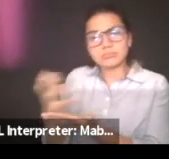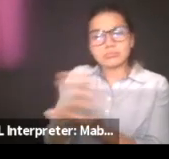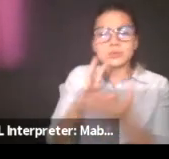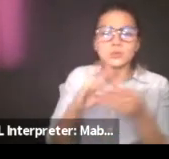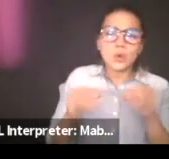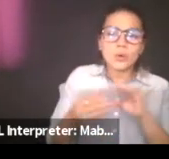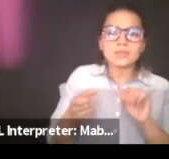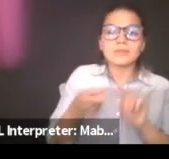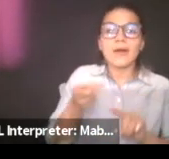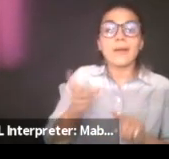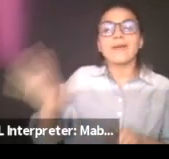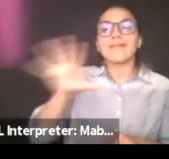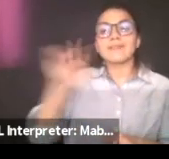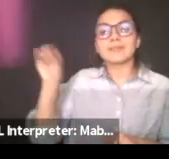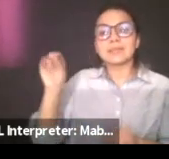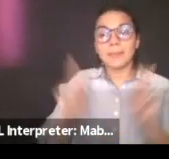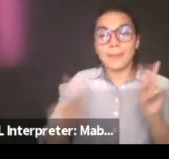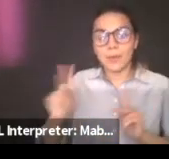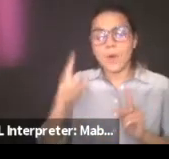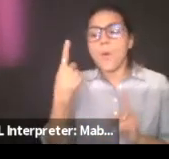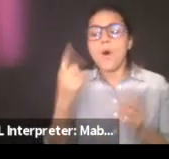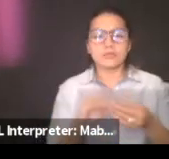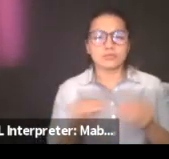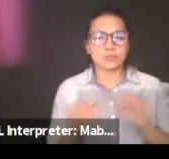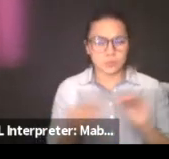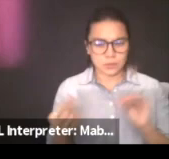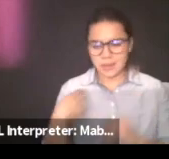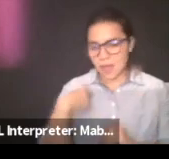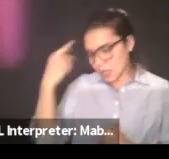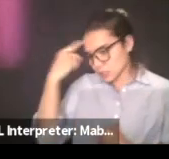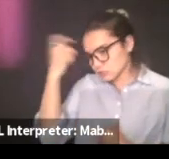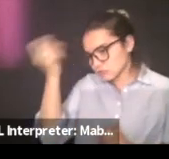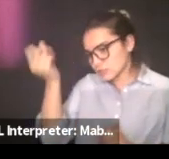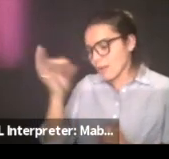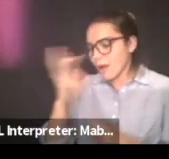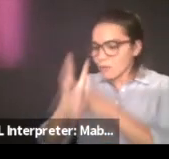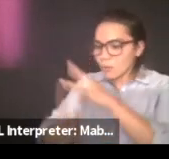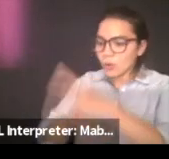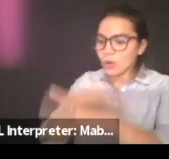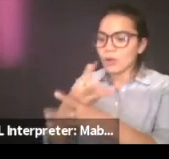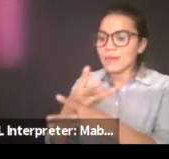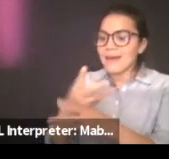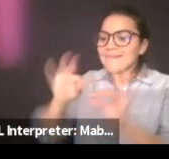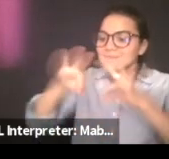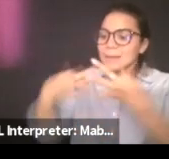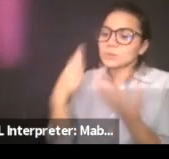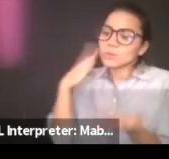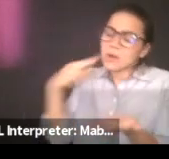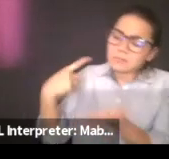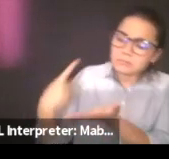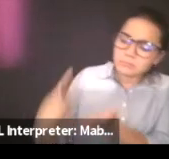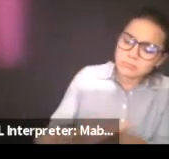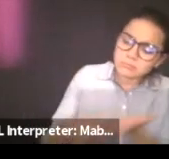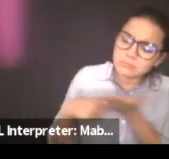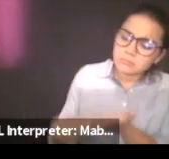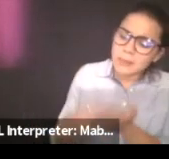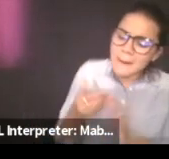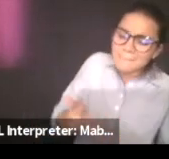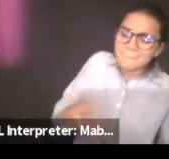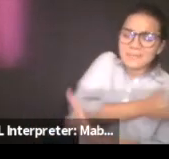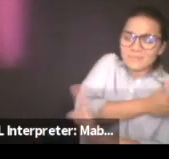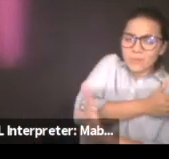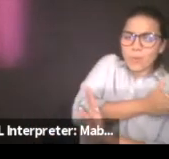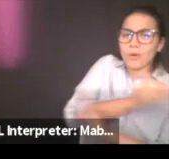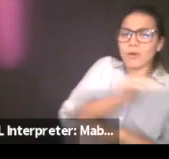dream of a place where families have conversations about consent boundaries before abuse happens. I have a vision